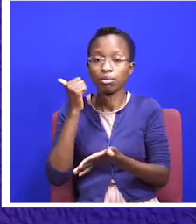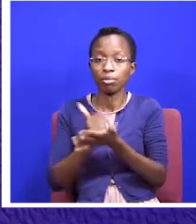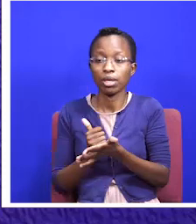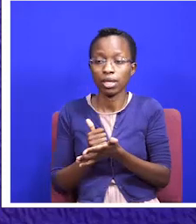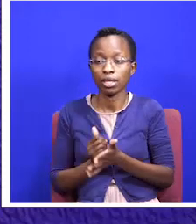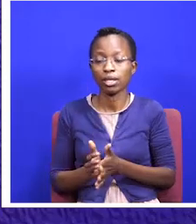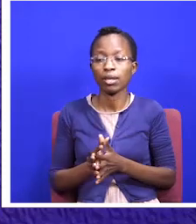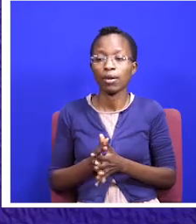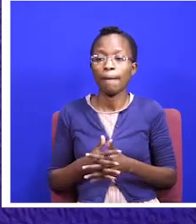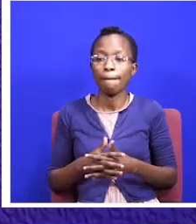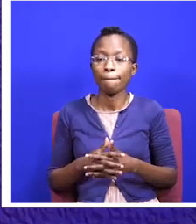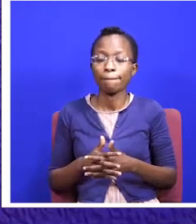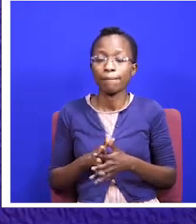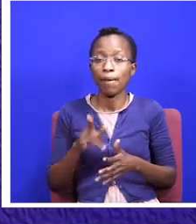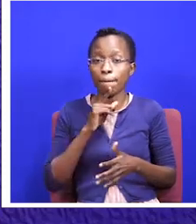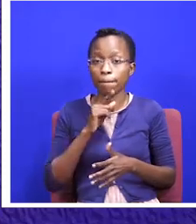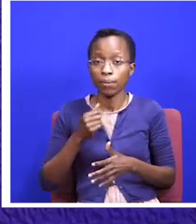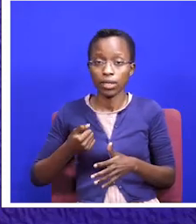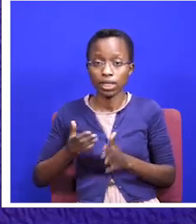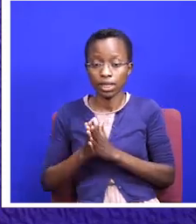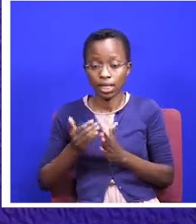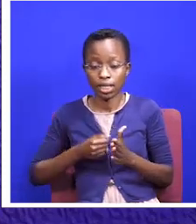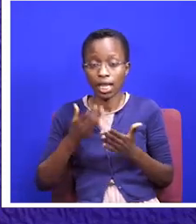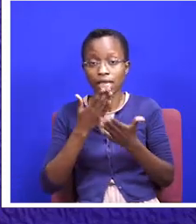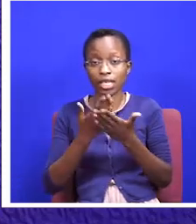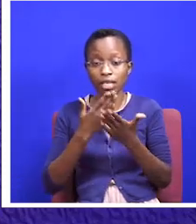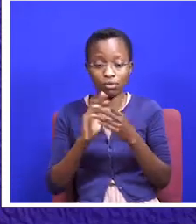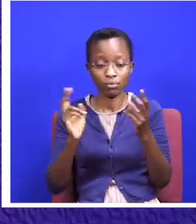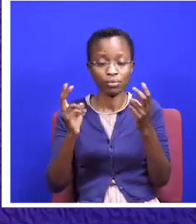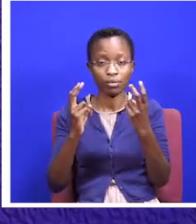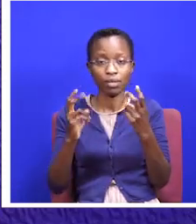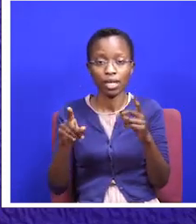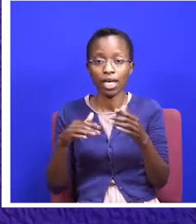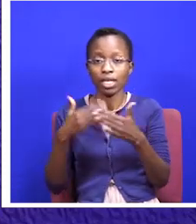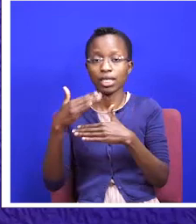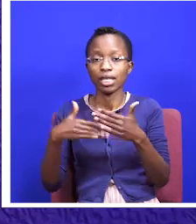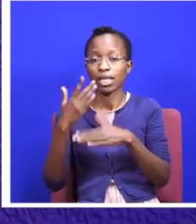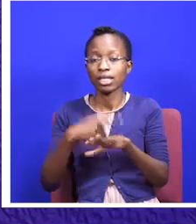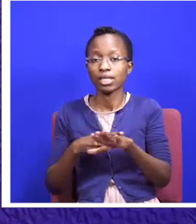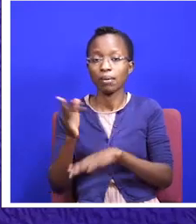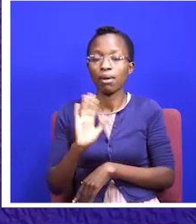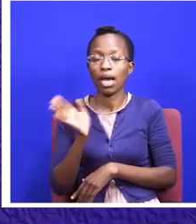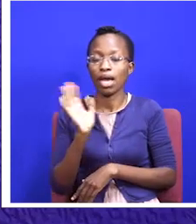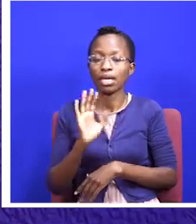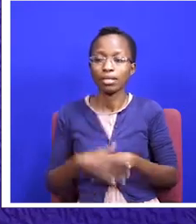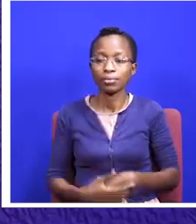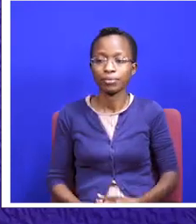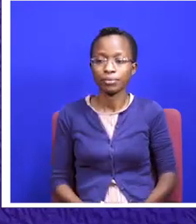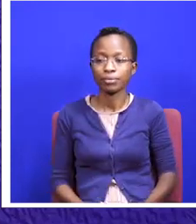Jesus' name. Amen. Boys and girls, thank you for being attentive. And until next